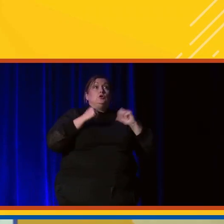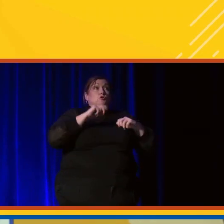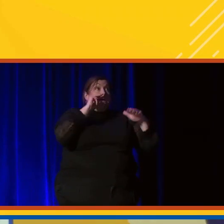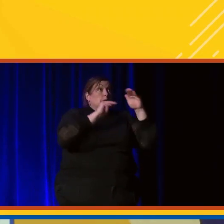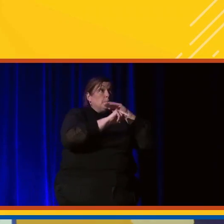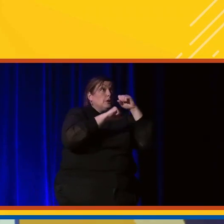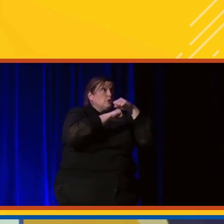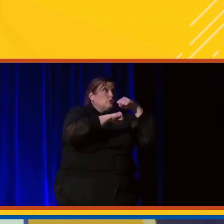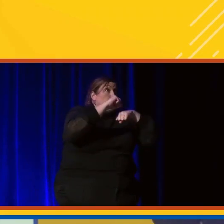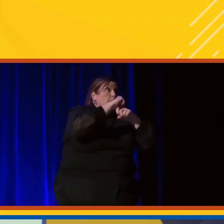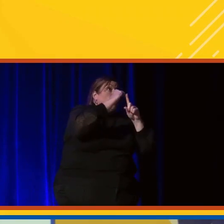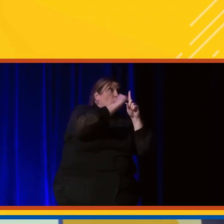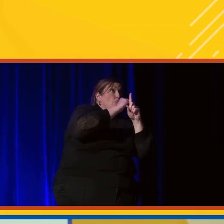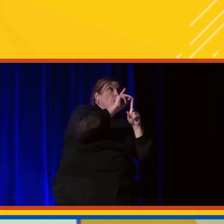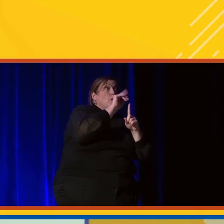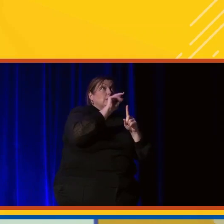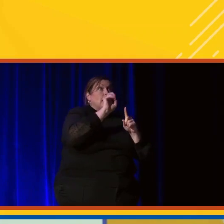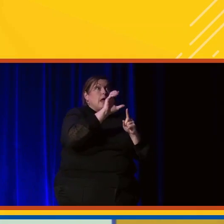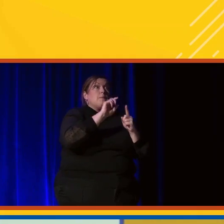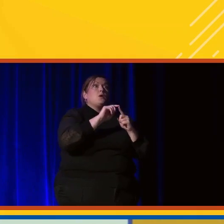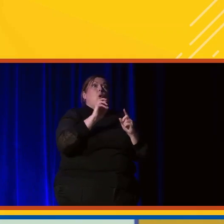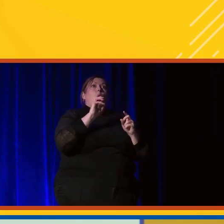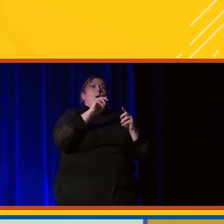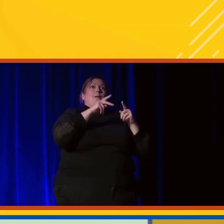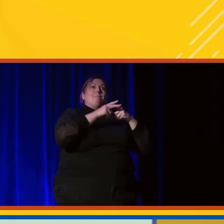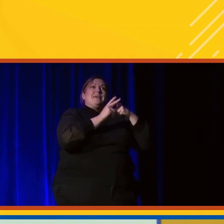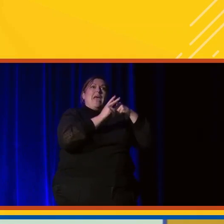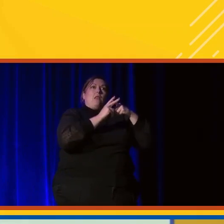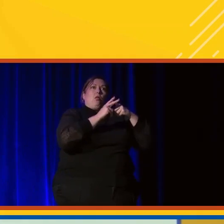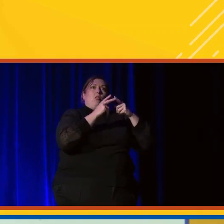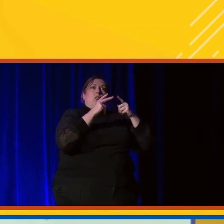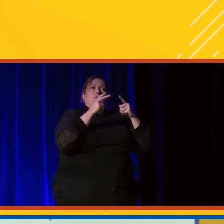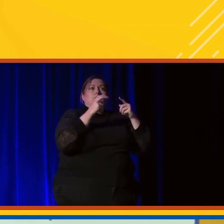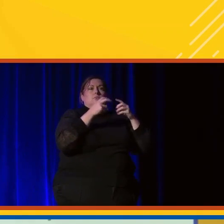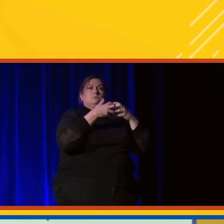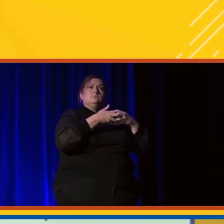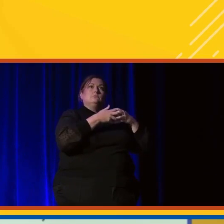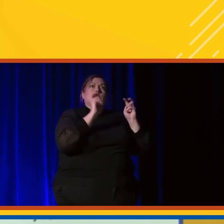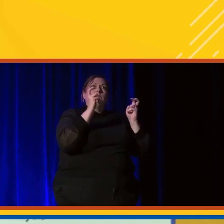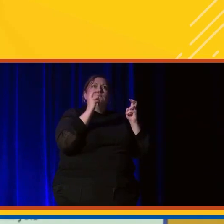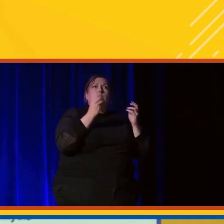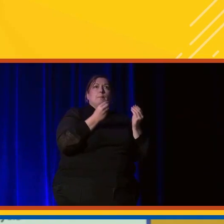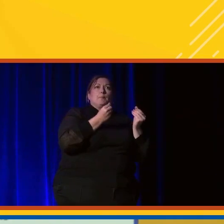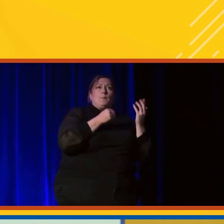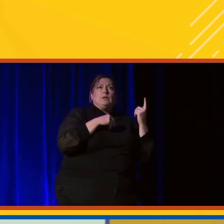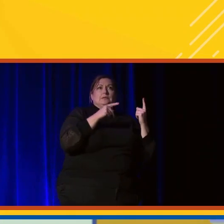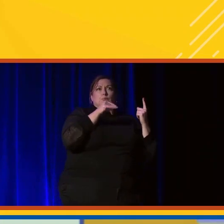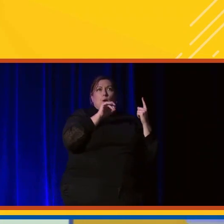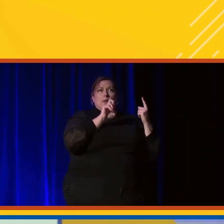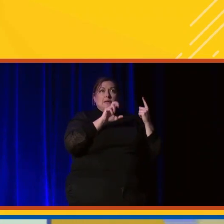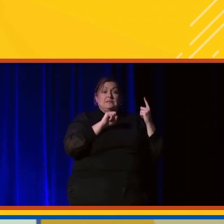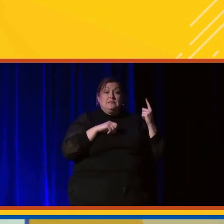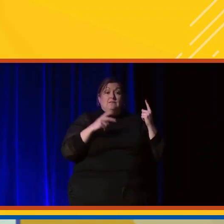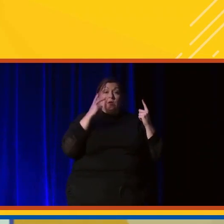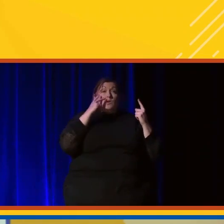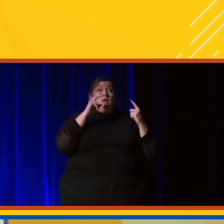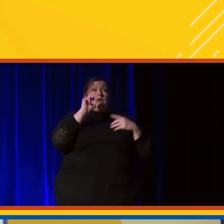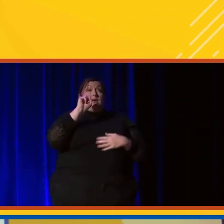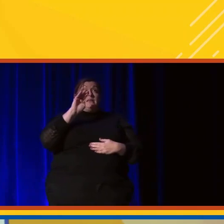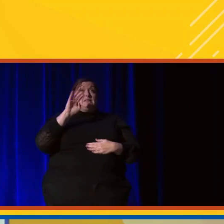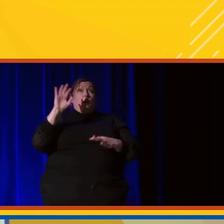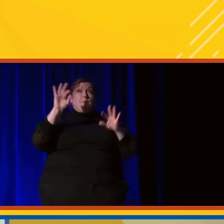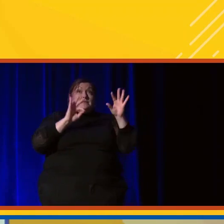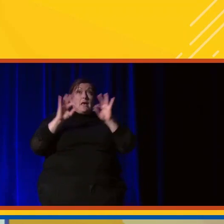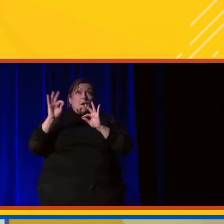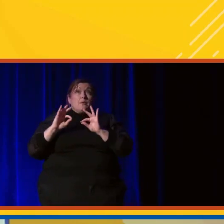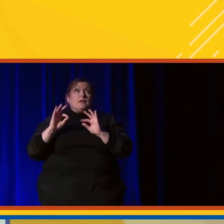predict structural, thermodynamic, or mechanical properties. If you look at this, subsampling of cool problems at the frontier